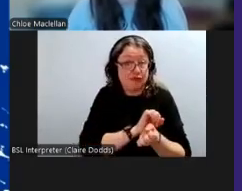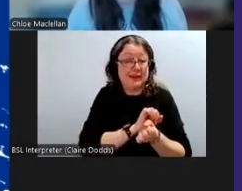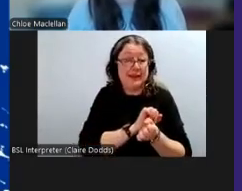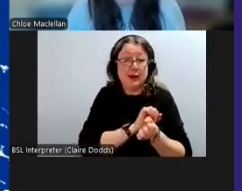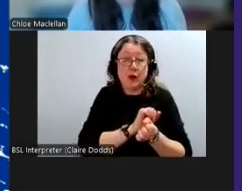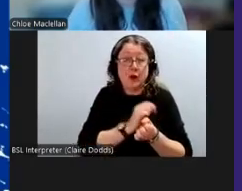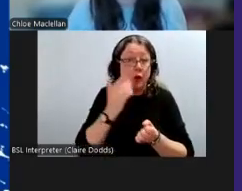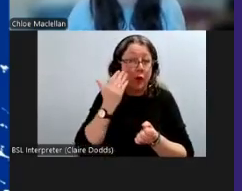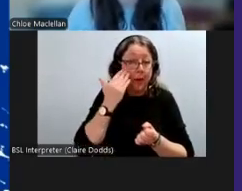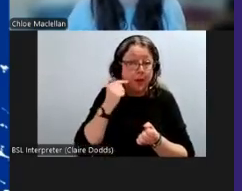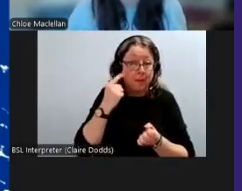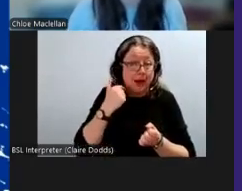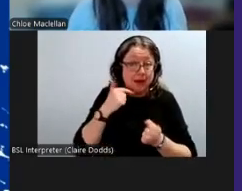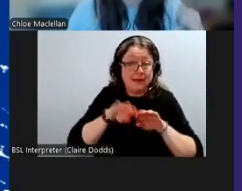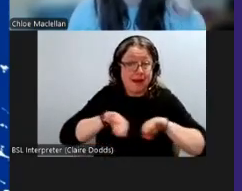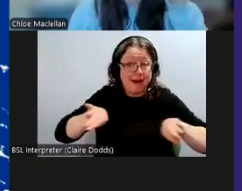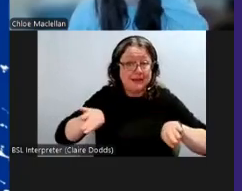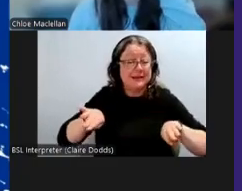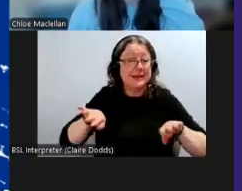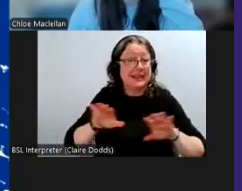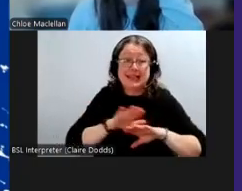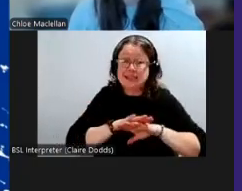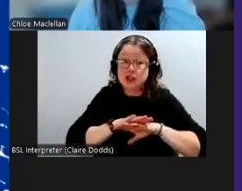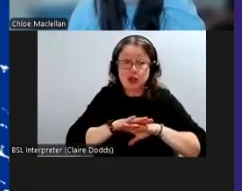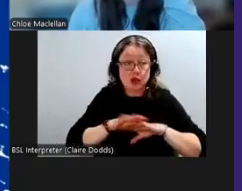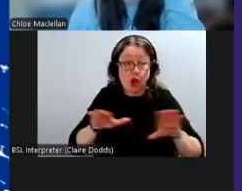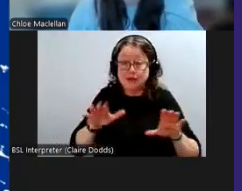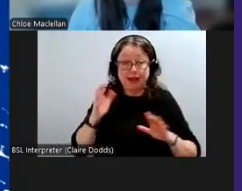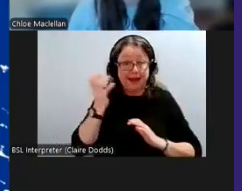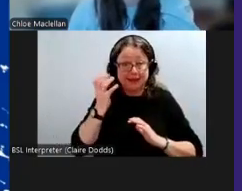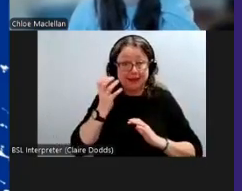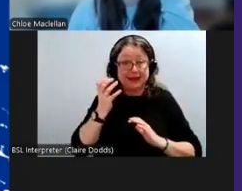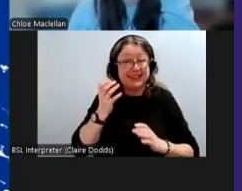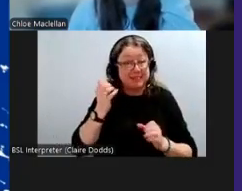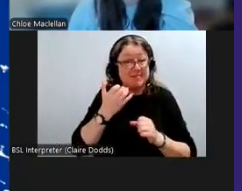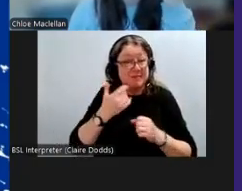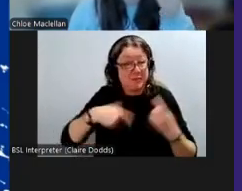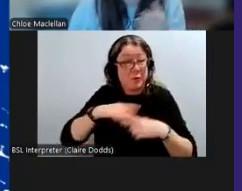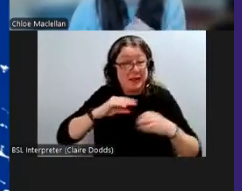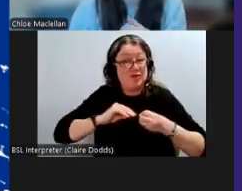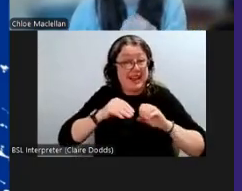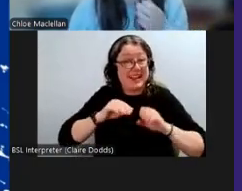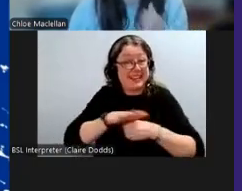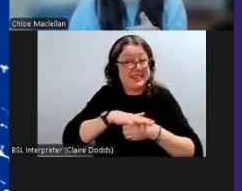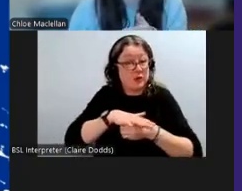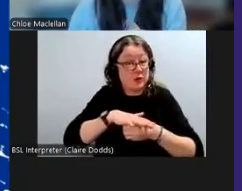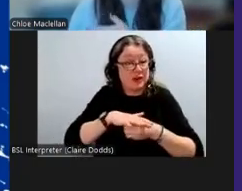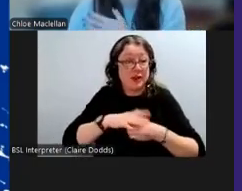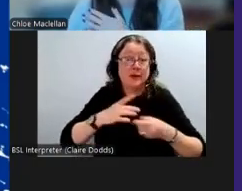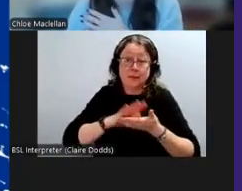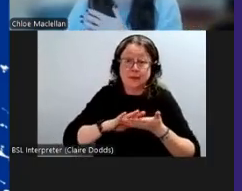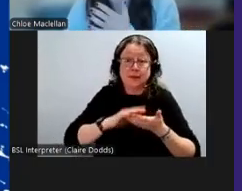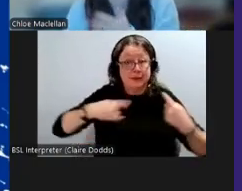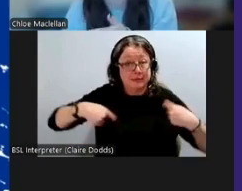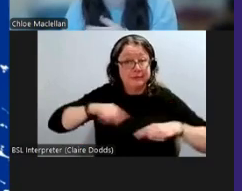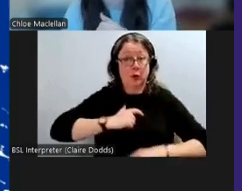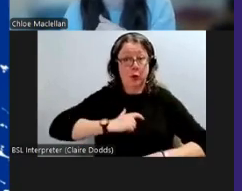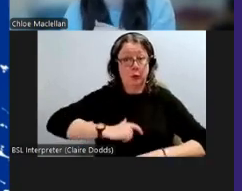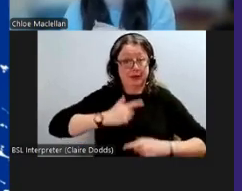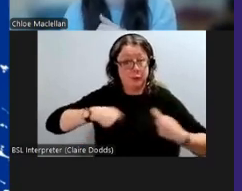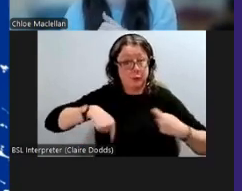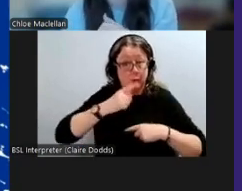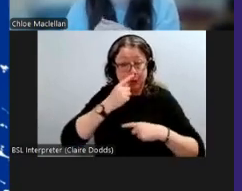So the good news is that poverty is policy responsive, and while settings like arts and cultural venues or